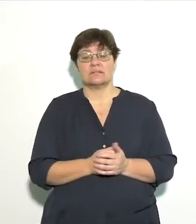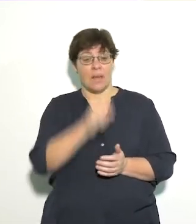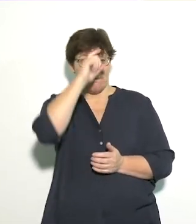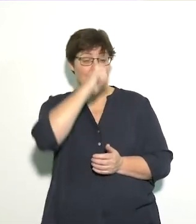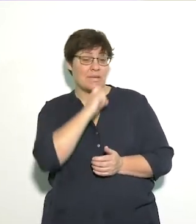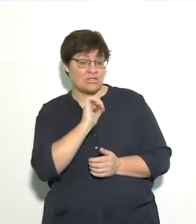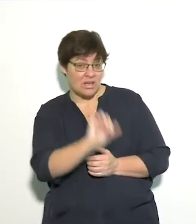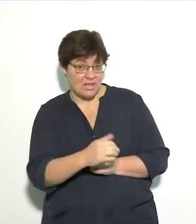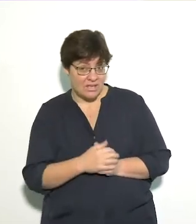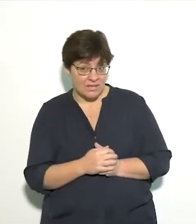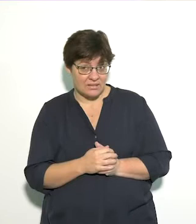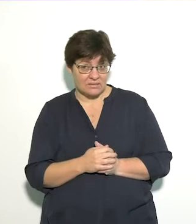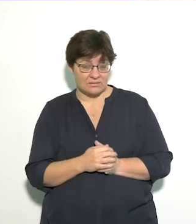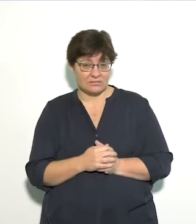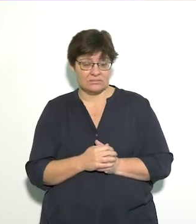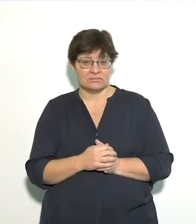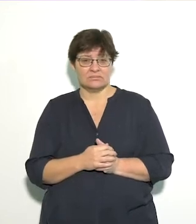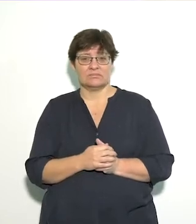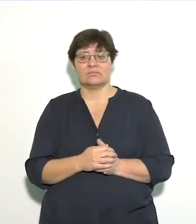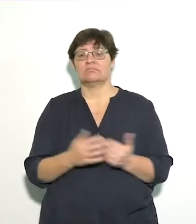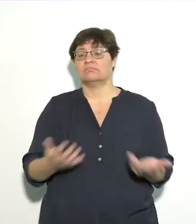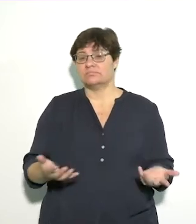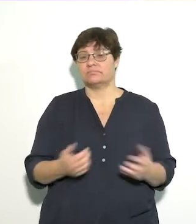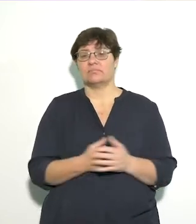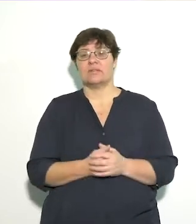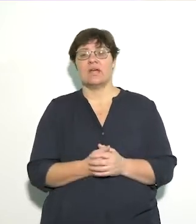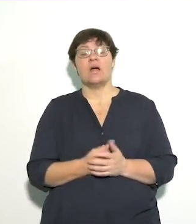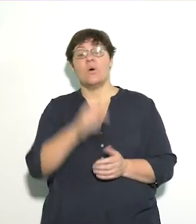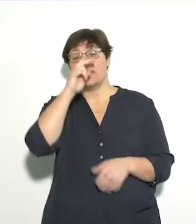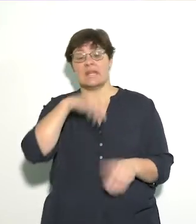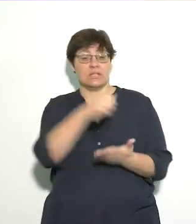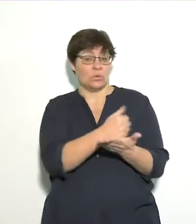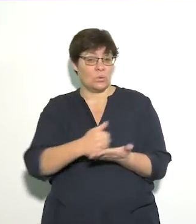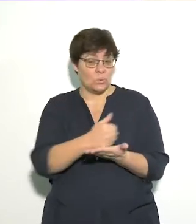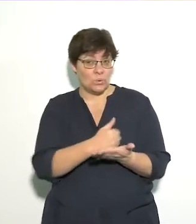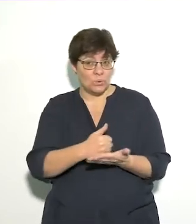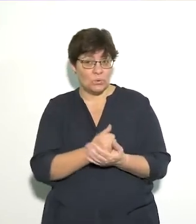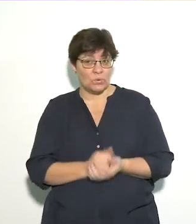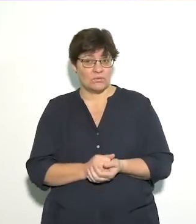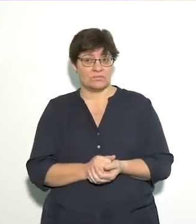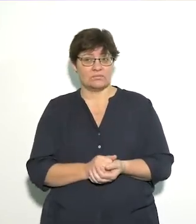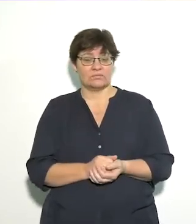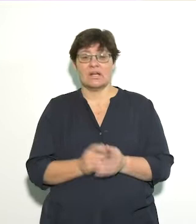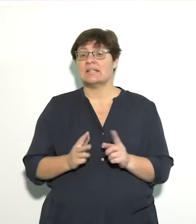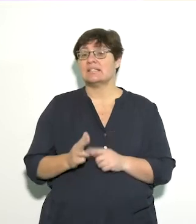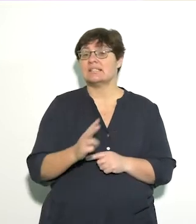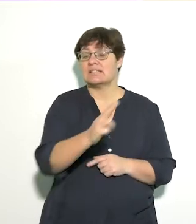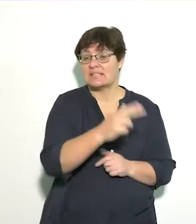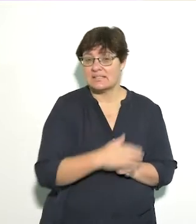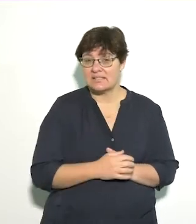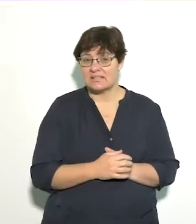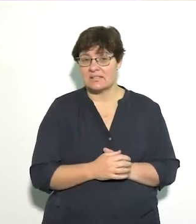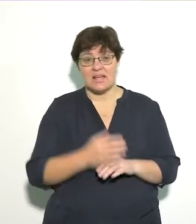our pictures for the pop-up. There we go, some pictures. And we're going to need glue,